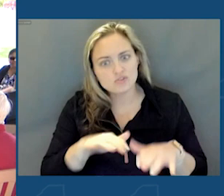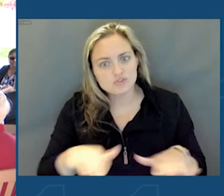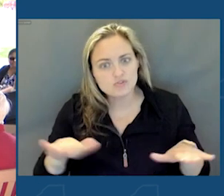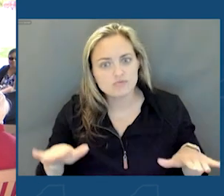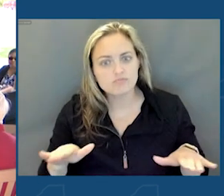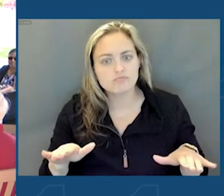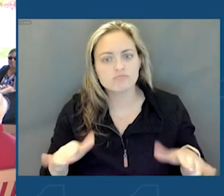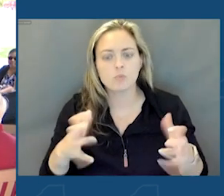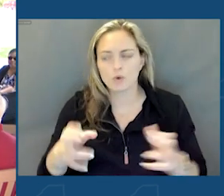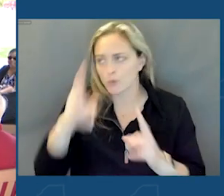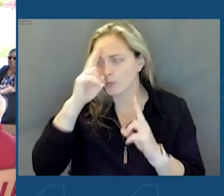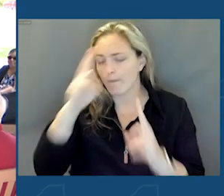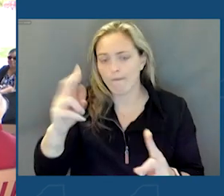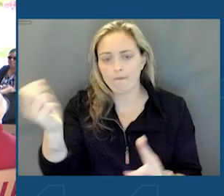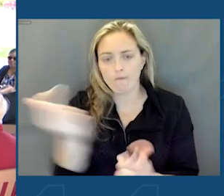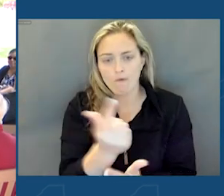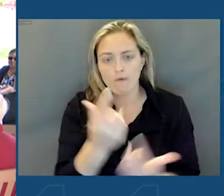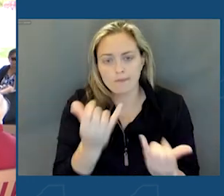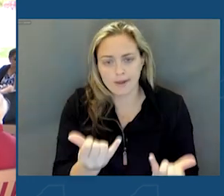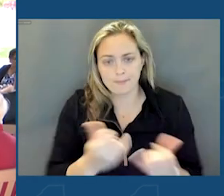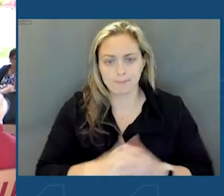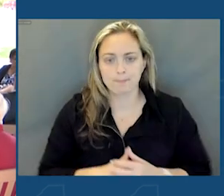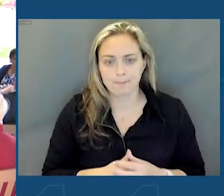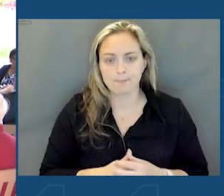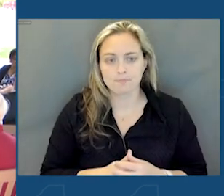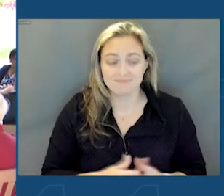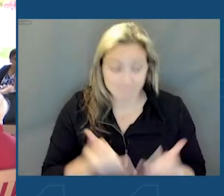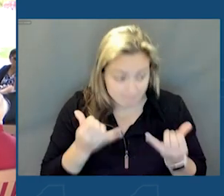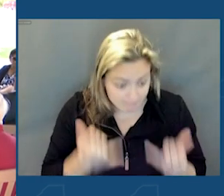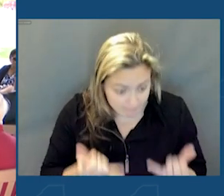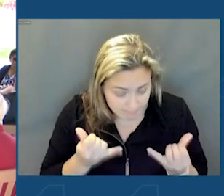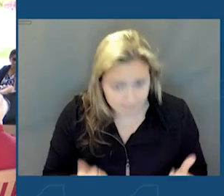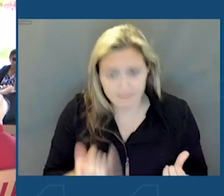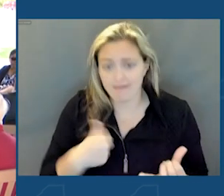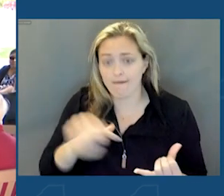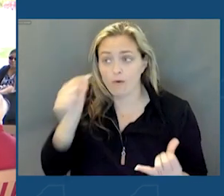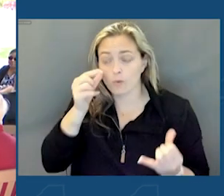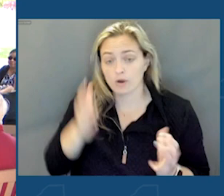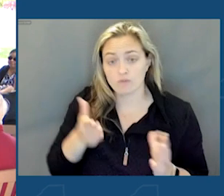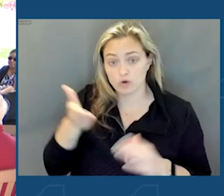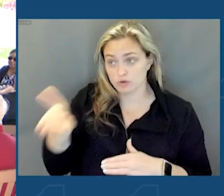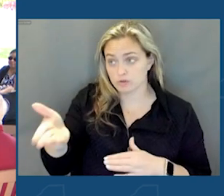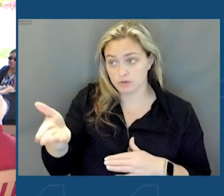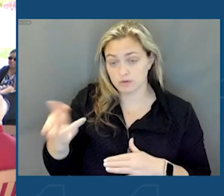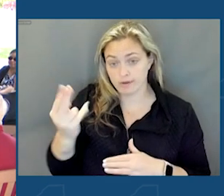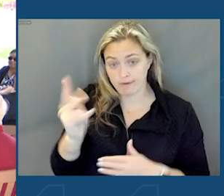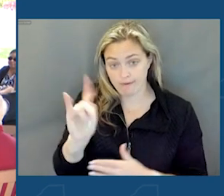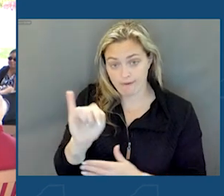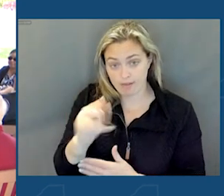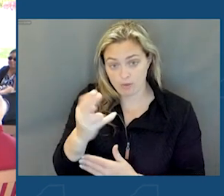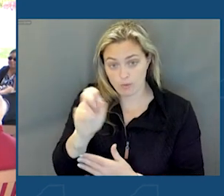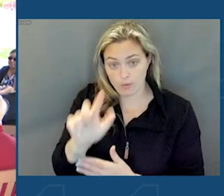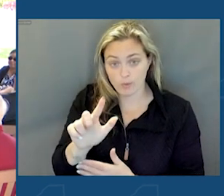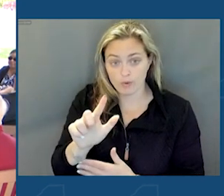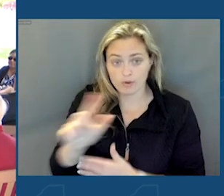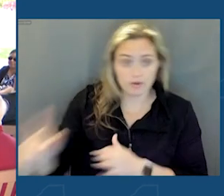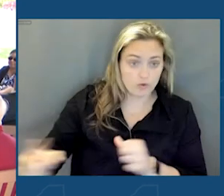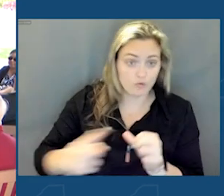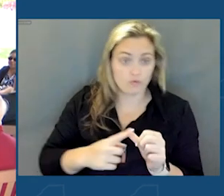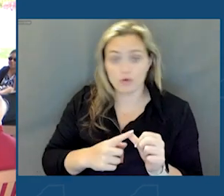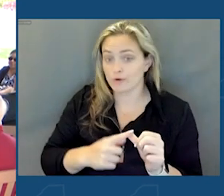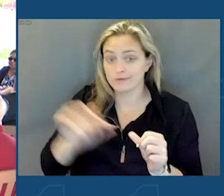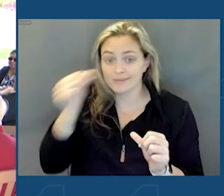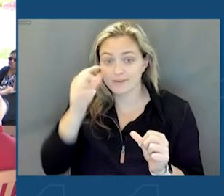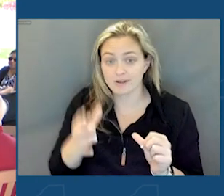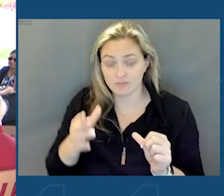to honor you on today. Today, our governor, the Honorable Kathy Hochul, is the first governor